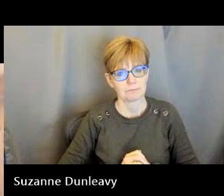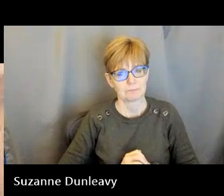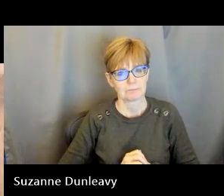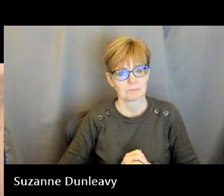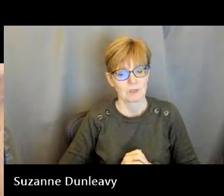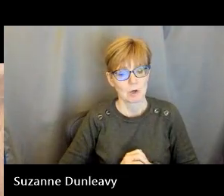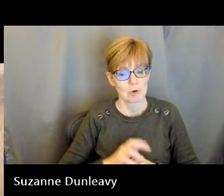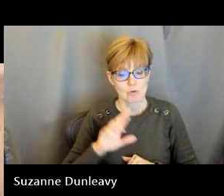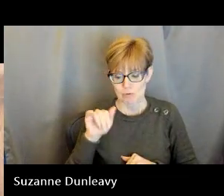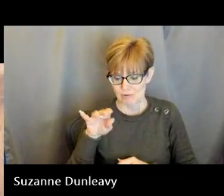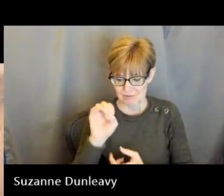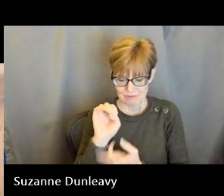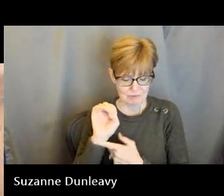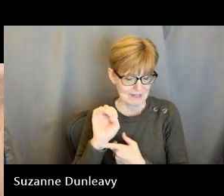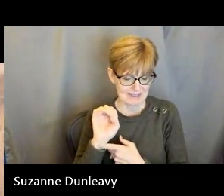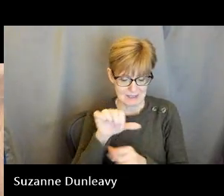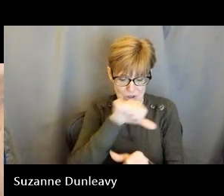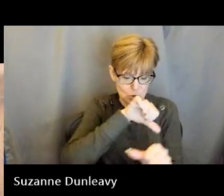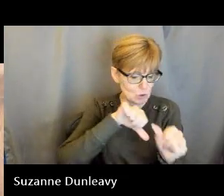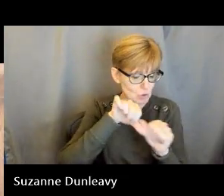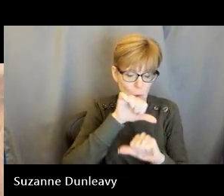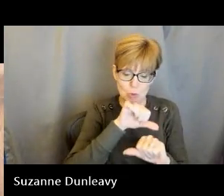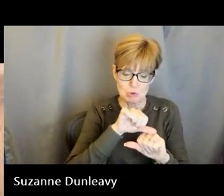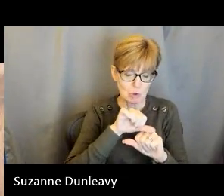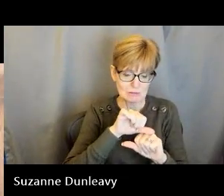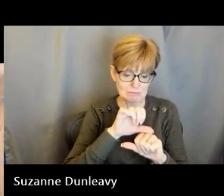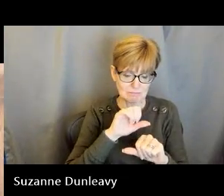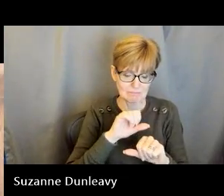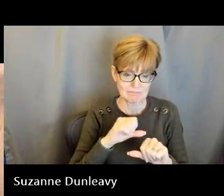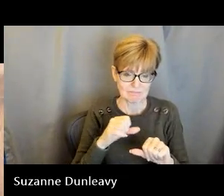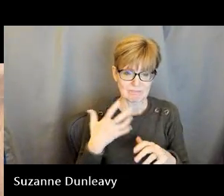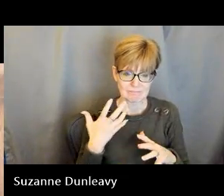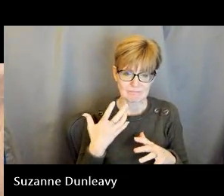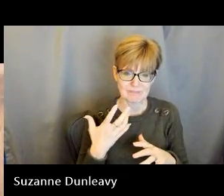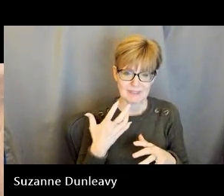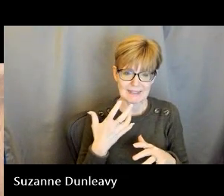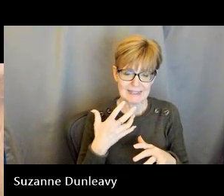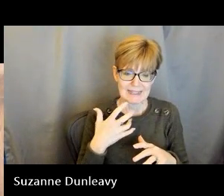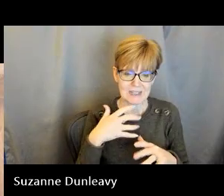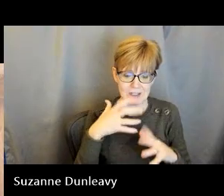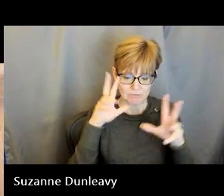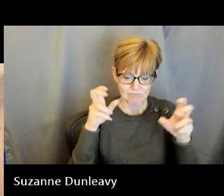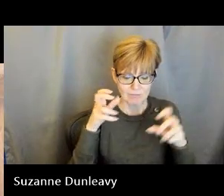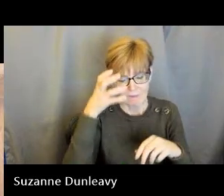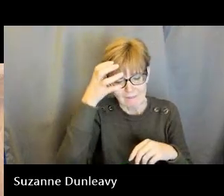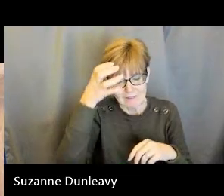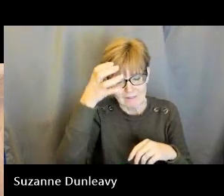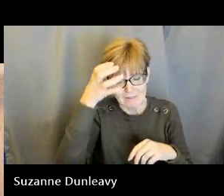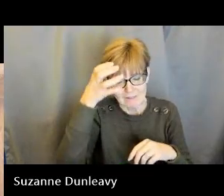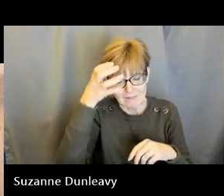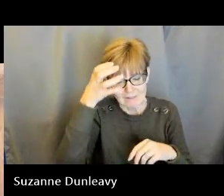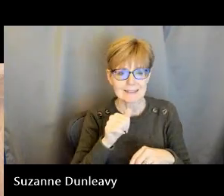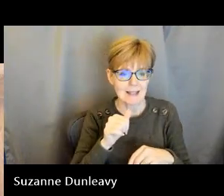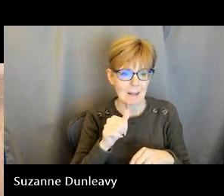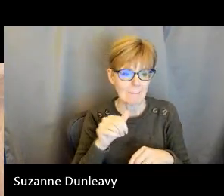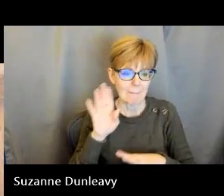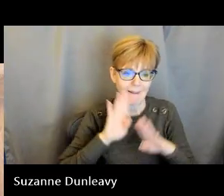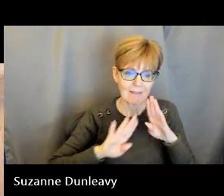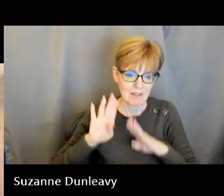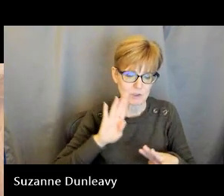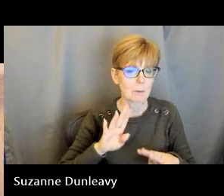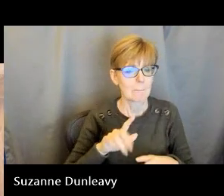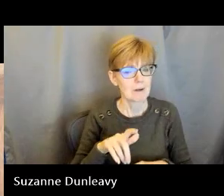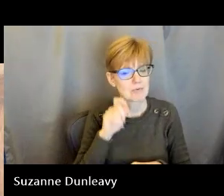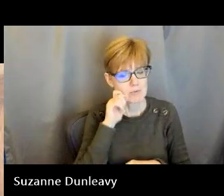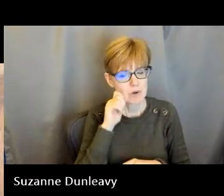biological construct, we can still say that race is real, because we live in a very racialized